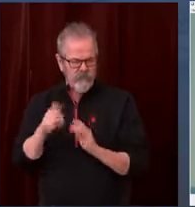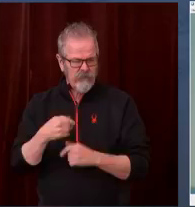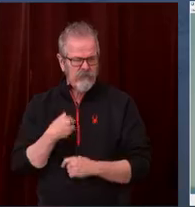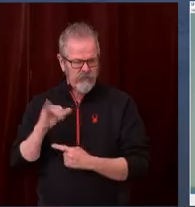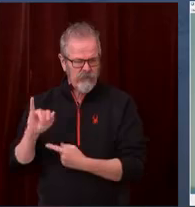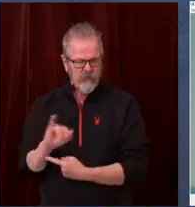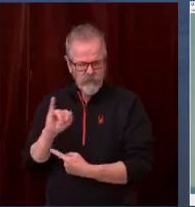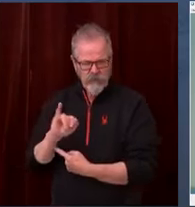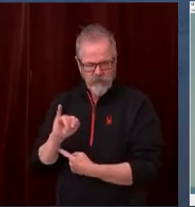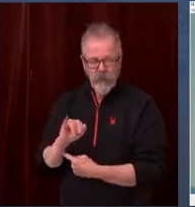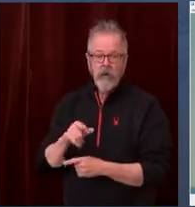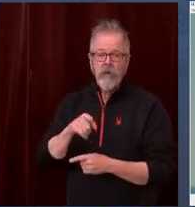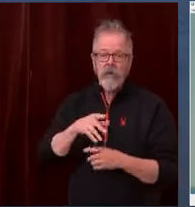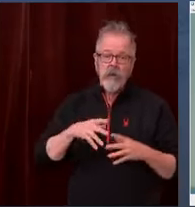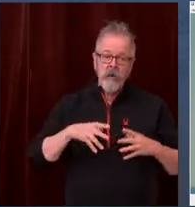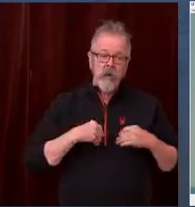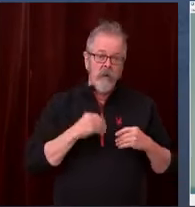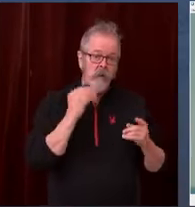issue into